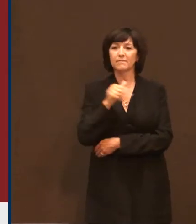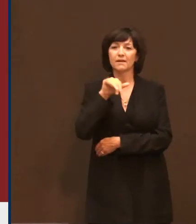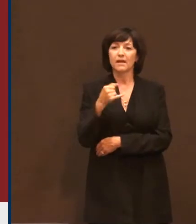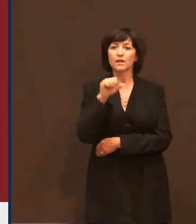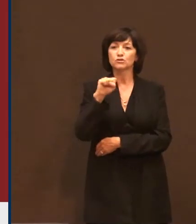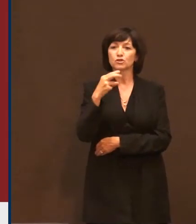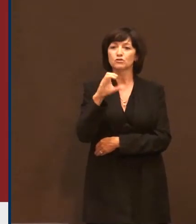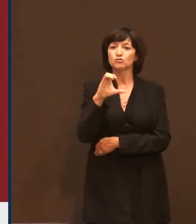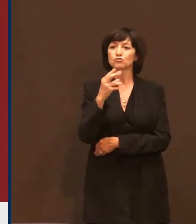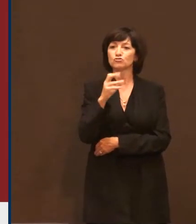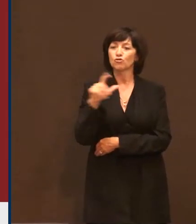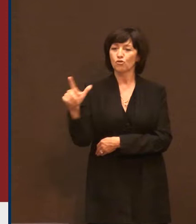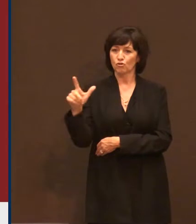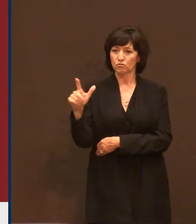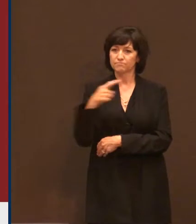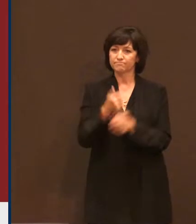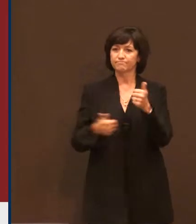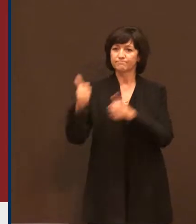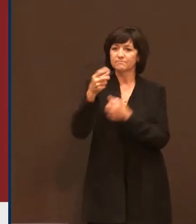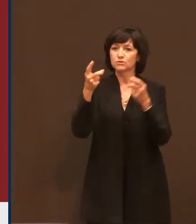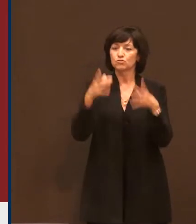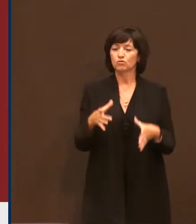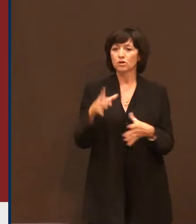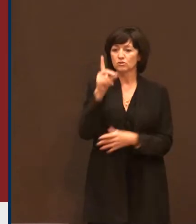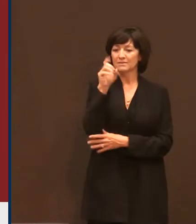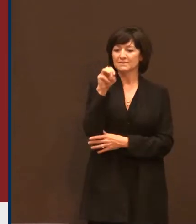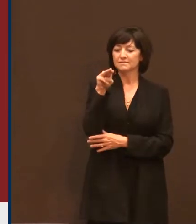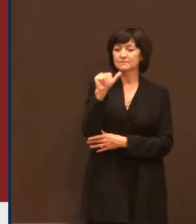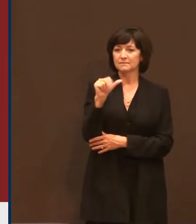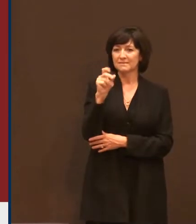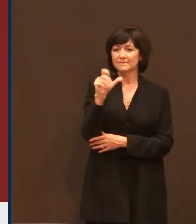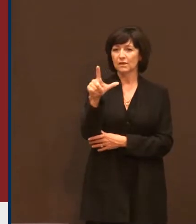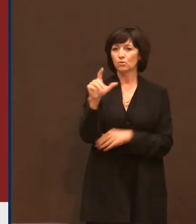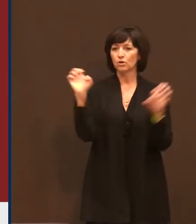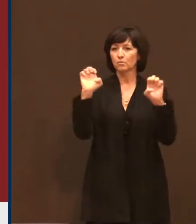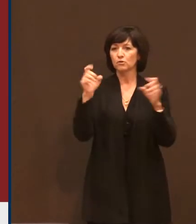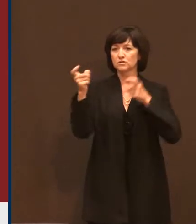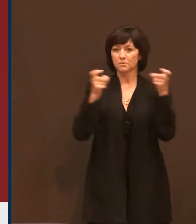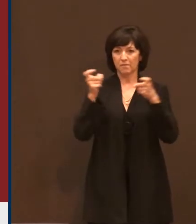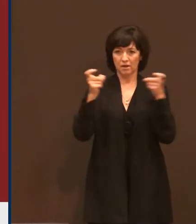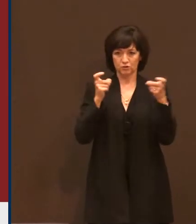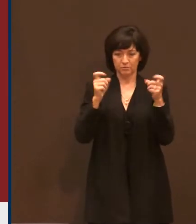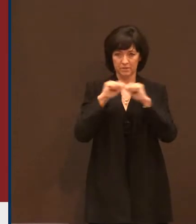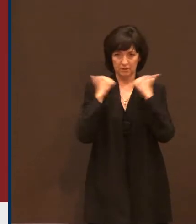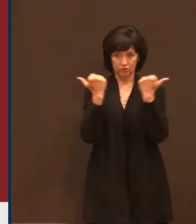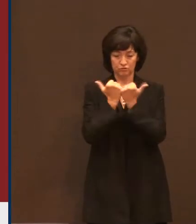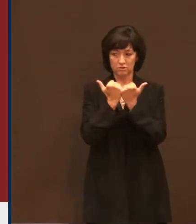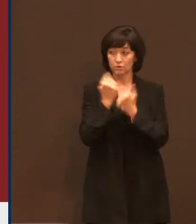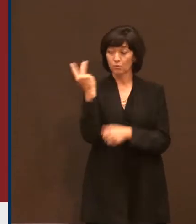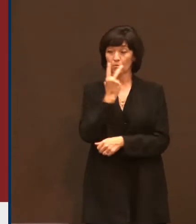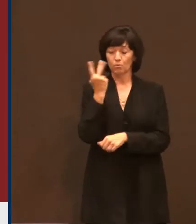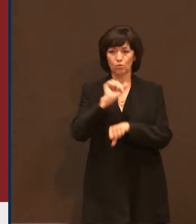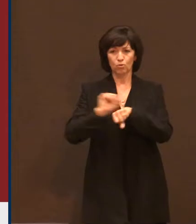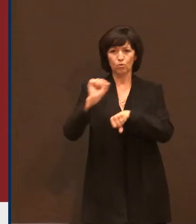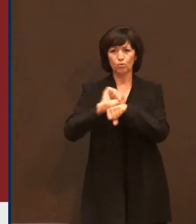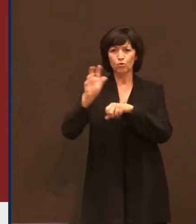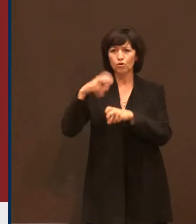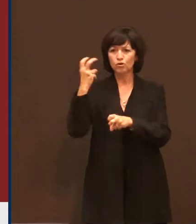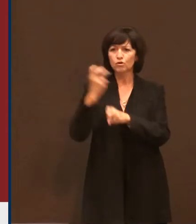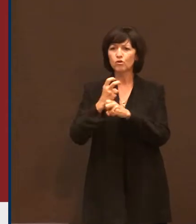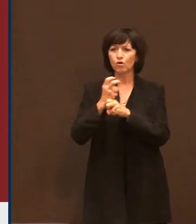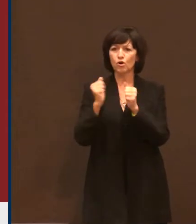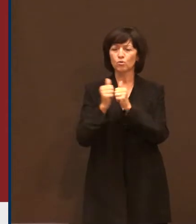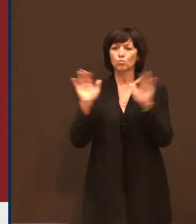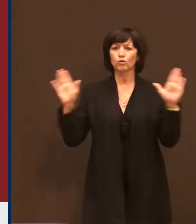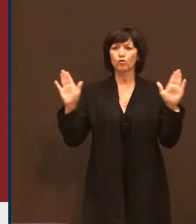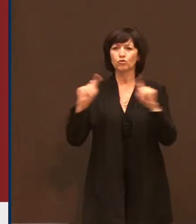Emergency Management Agency, both of whom are working hard with their teams to address the conditions